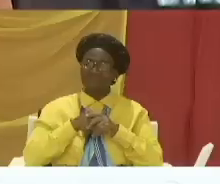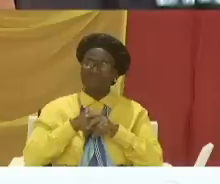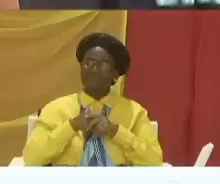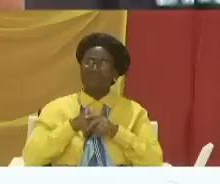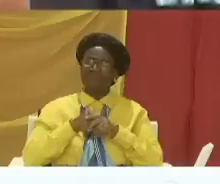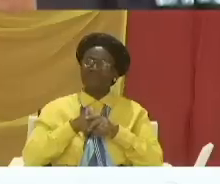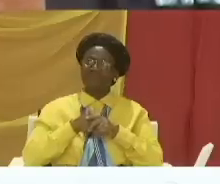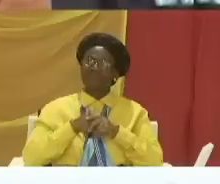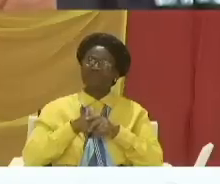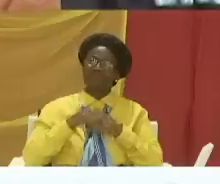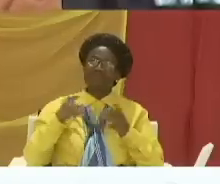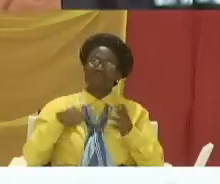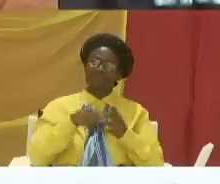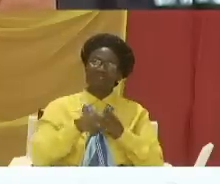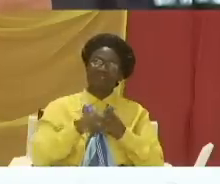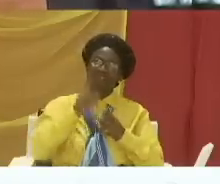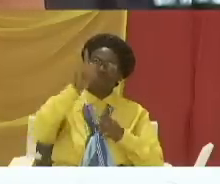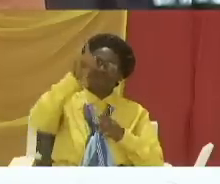This one is my own.